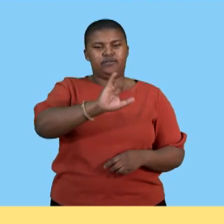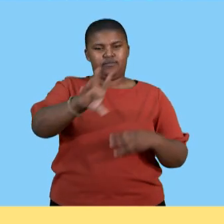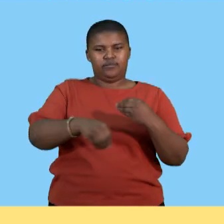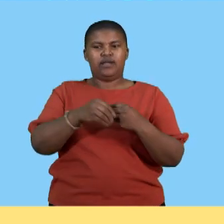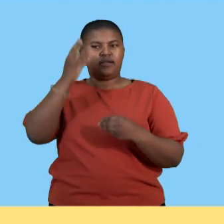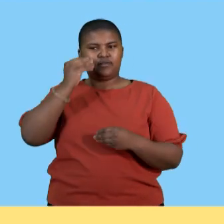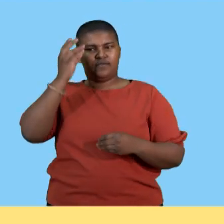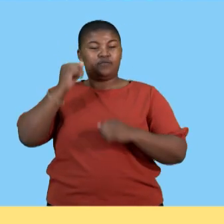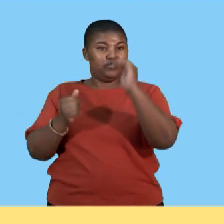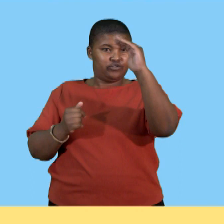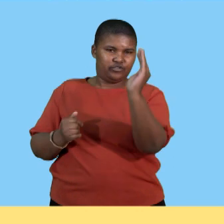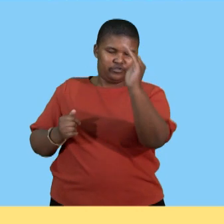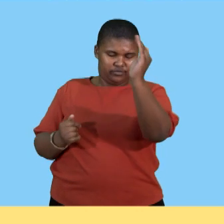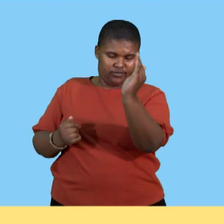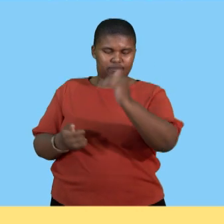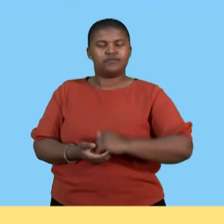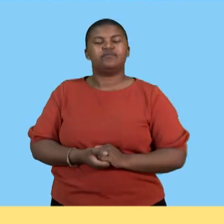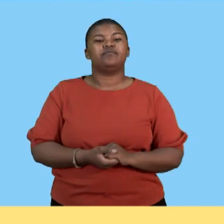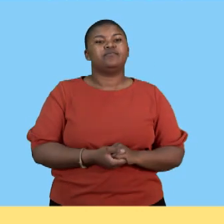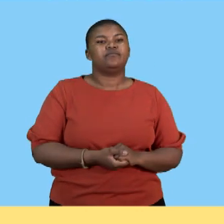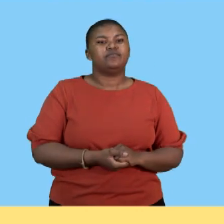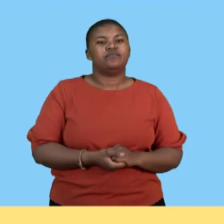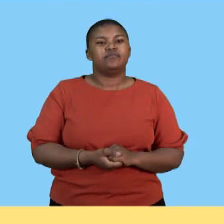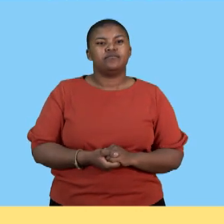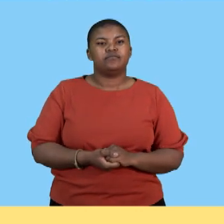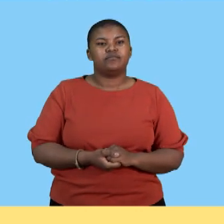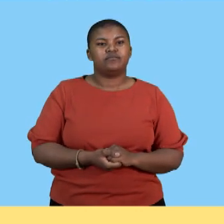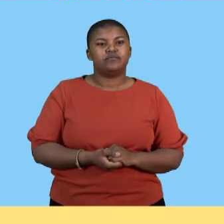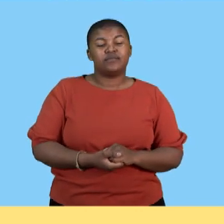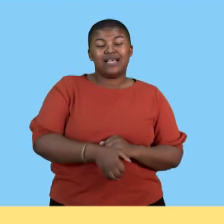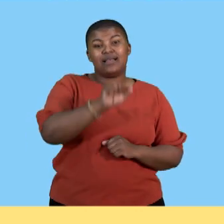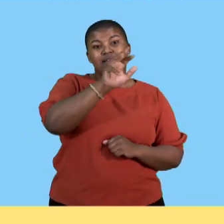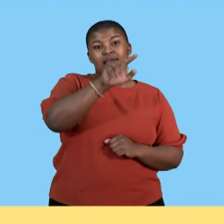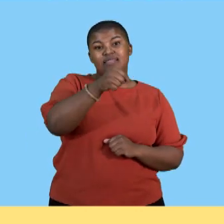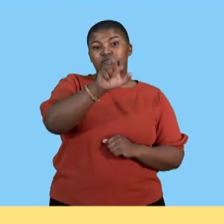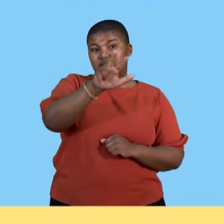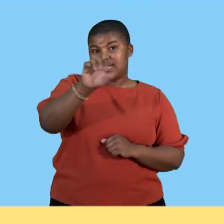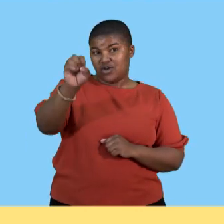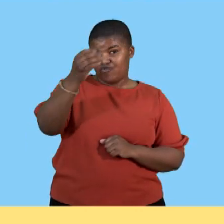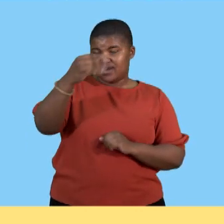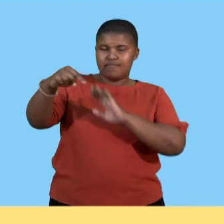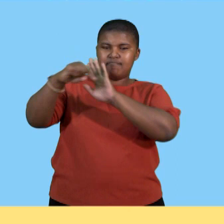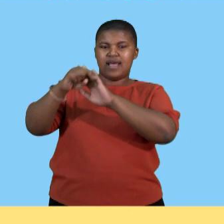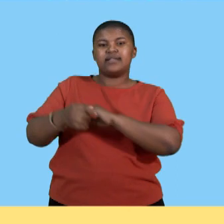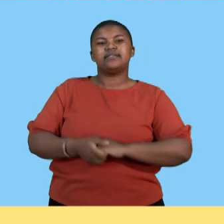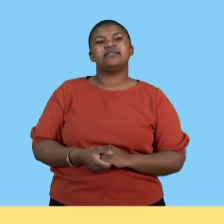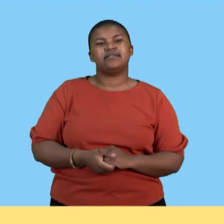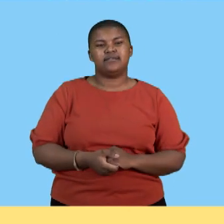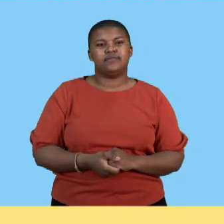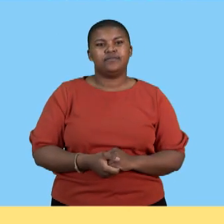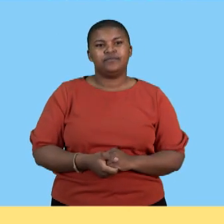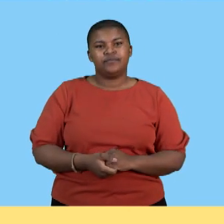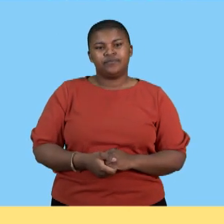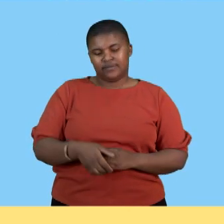say the amount from the list of balances, 9,800, 9,800, minus the